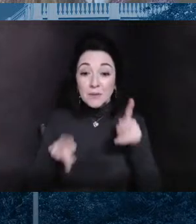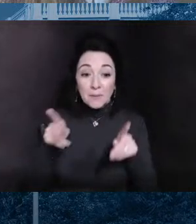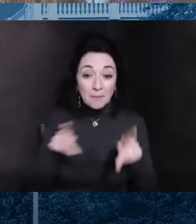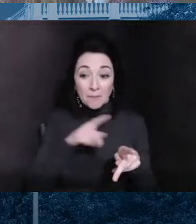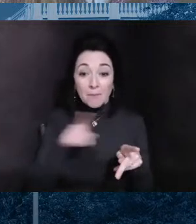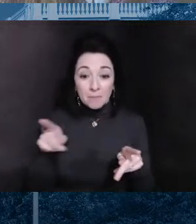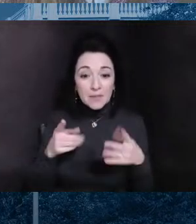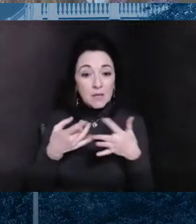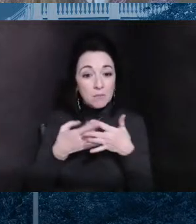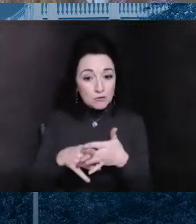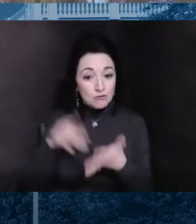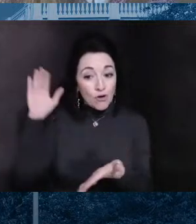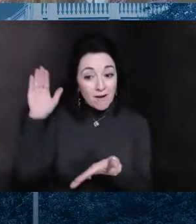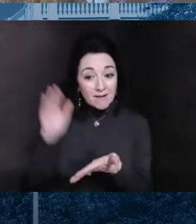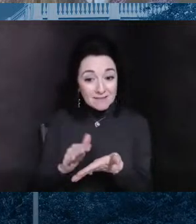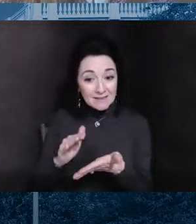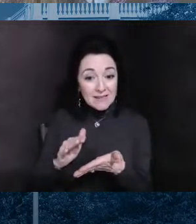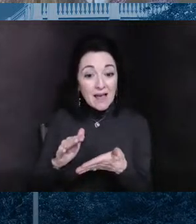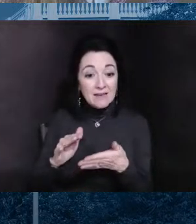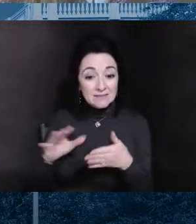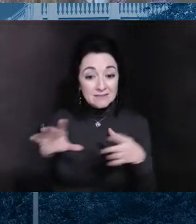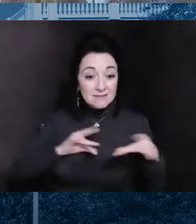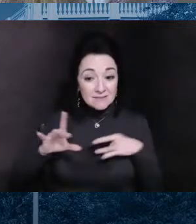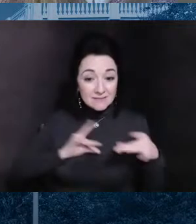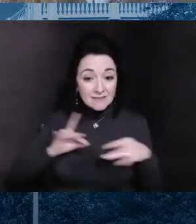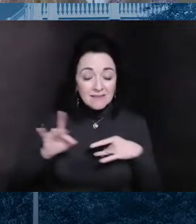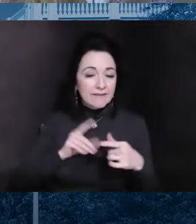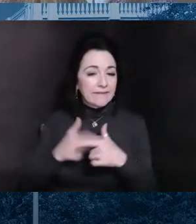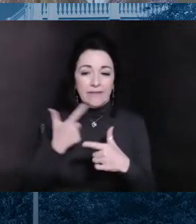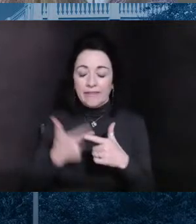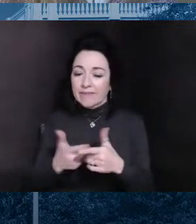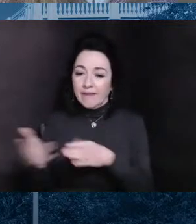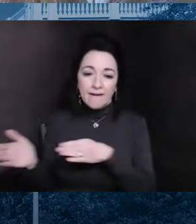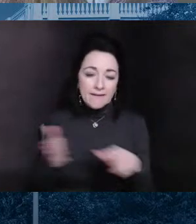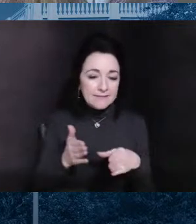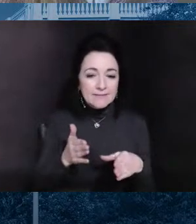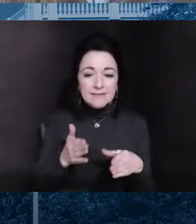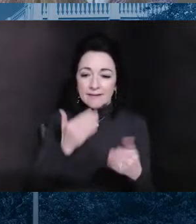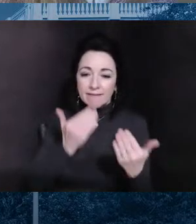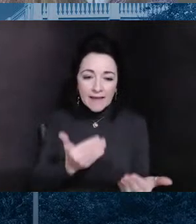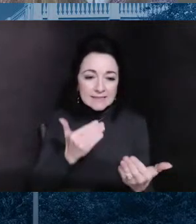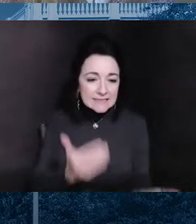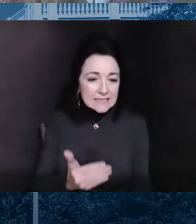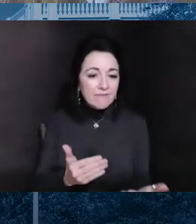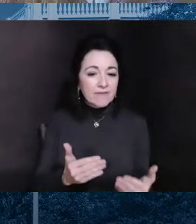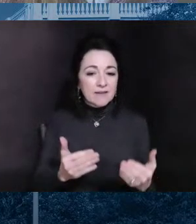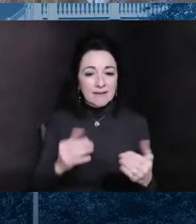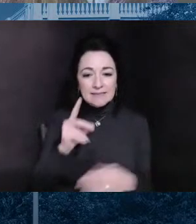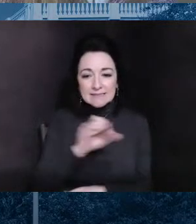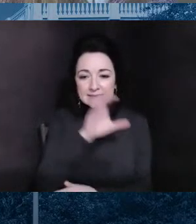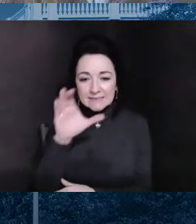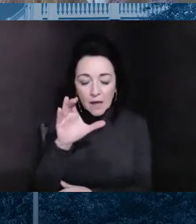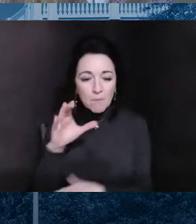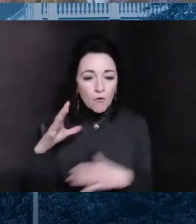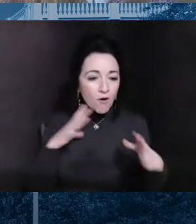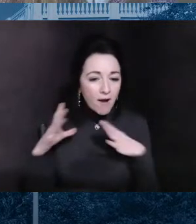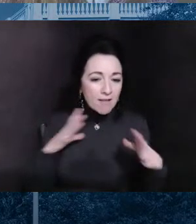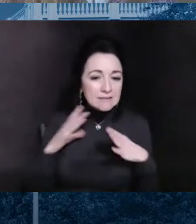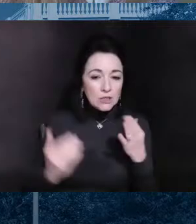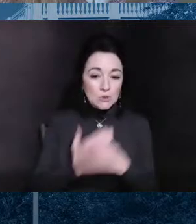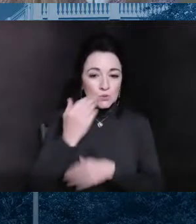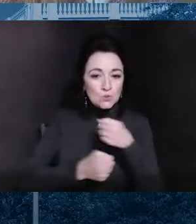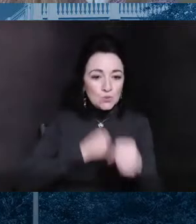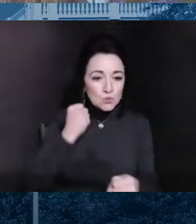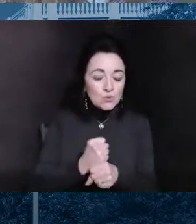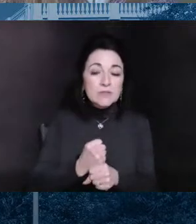there during the Thanksgiving, December holidays and New Year. We feel like we got some really good news